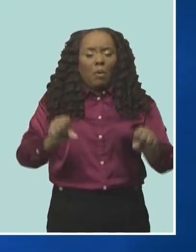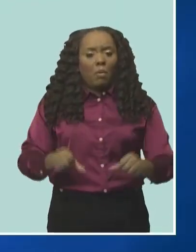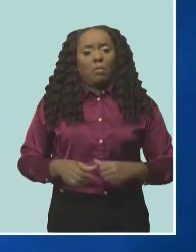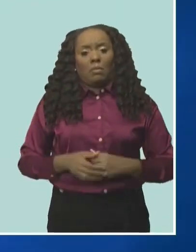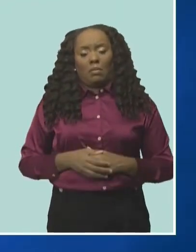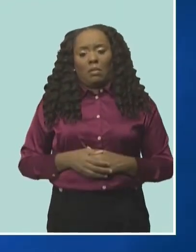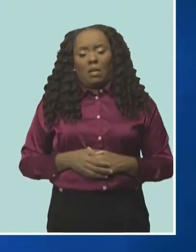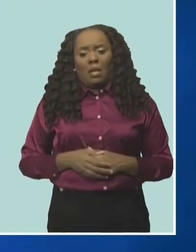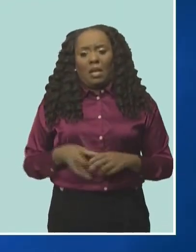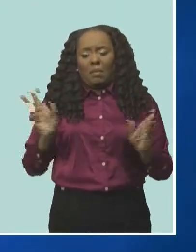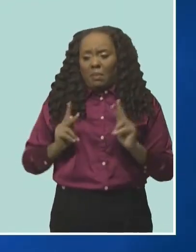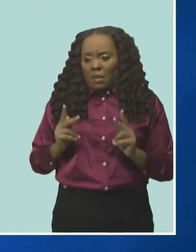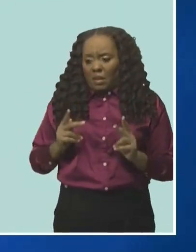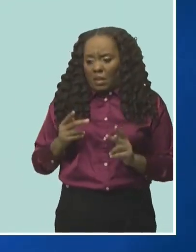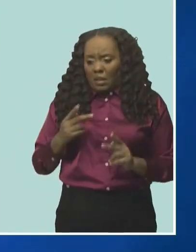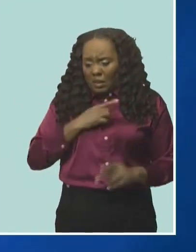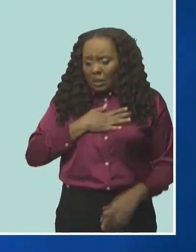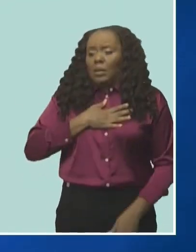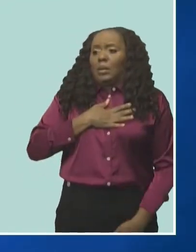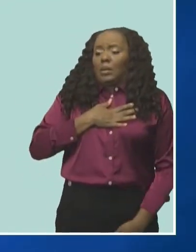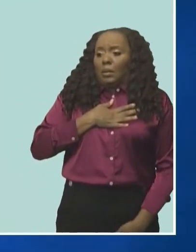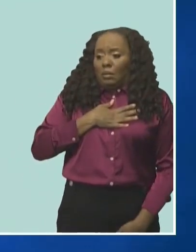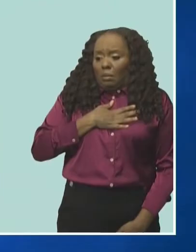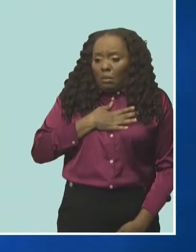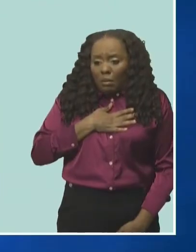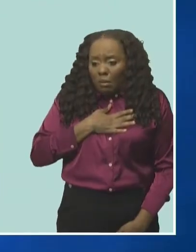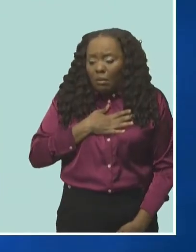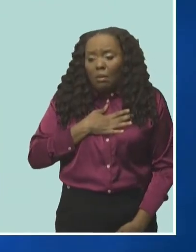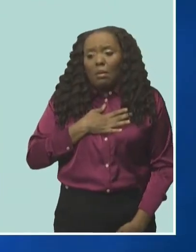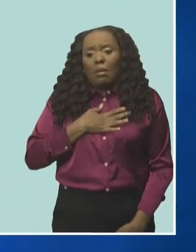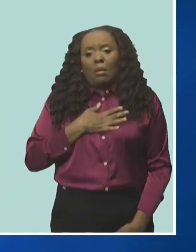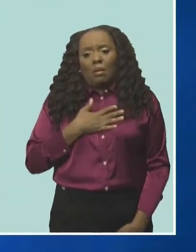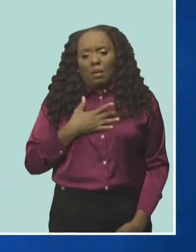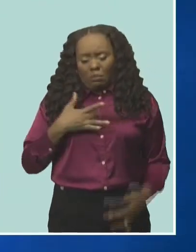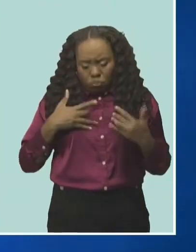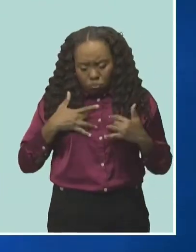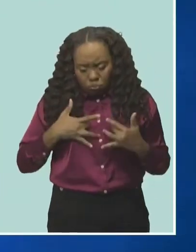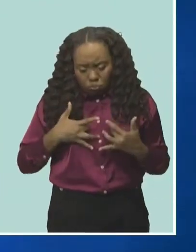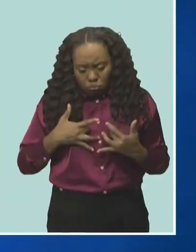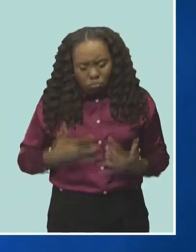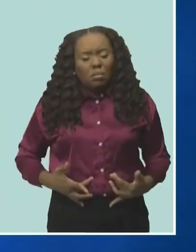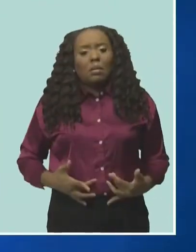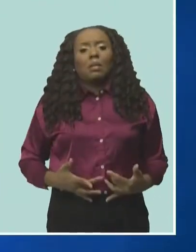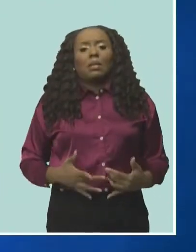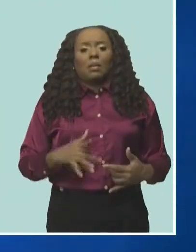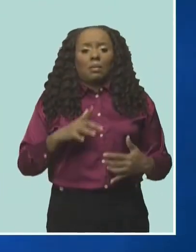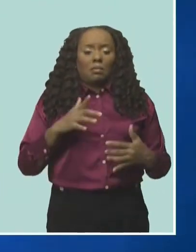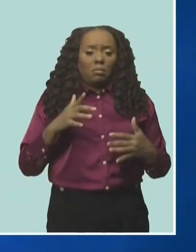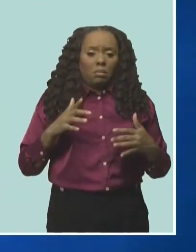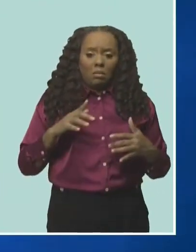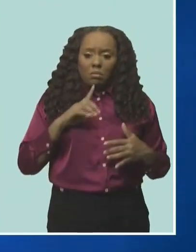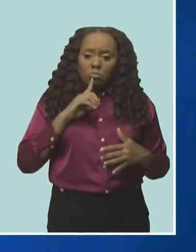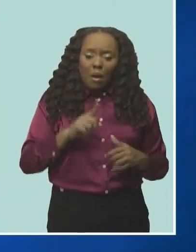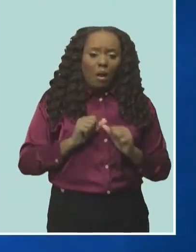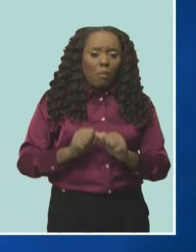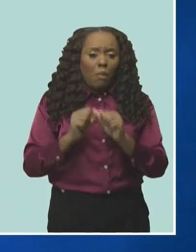ability to earn an income, to get a job, to go to school. And this was really continues to cause stress for